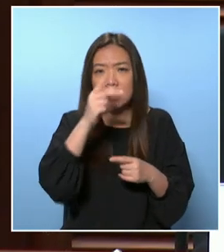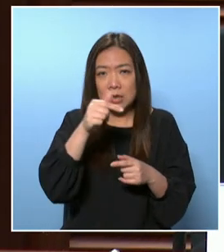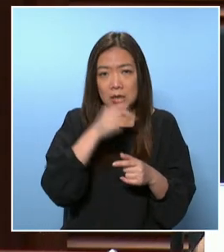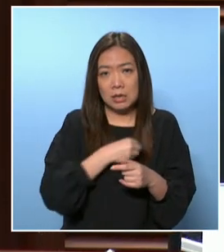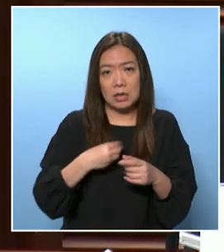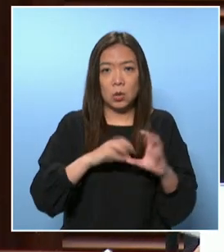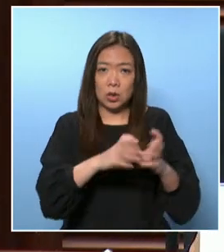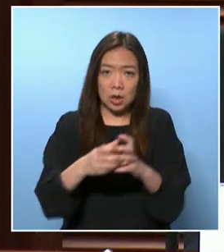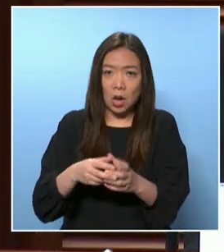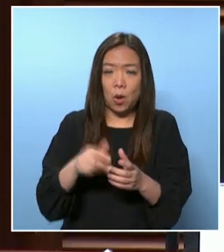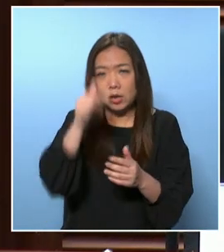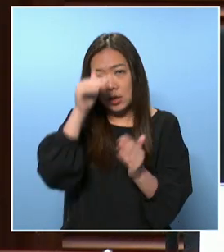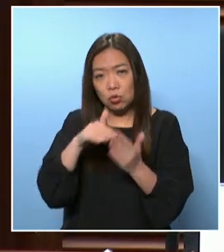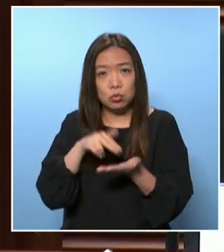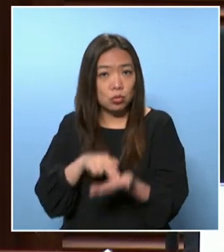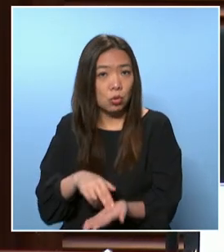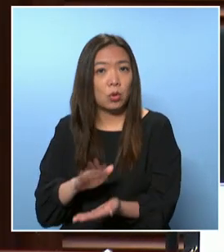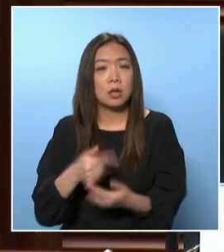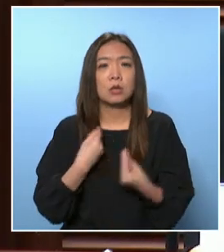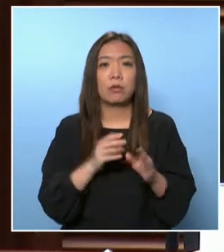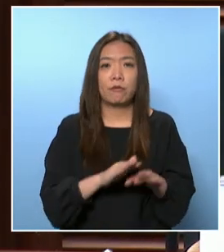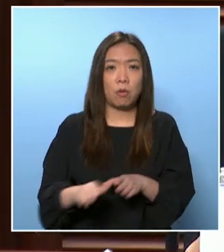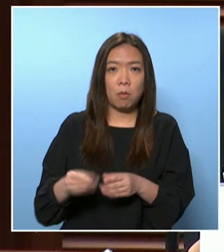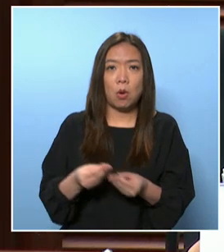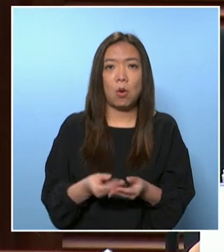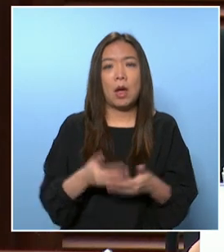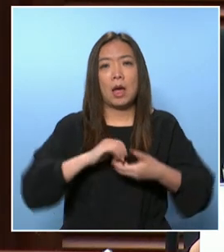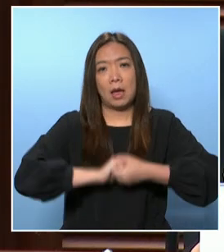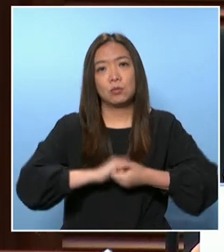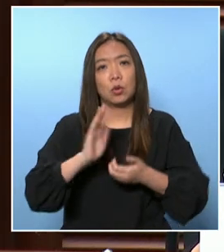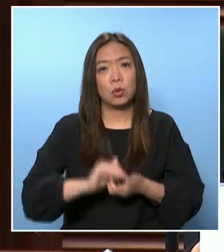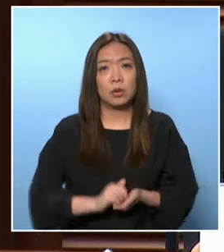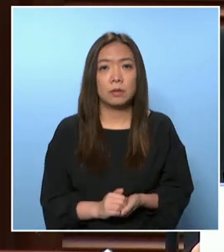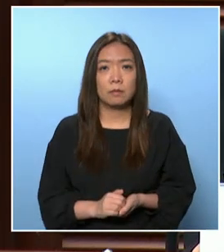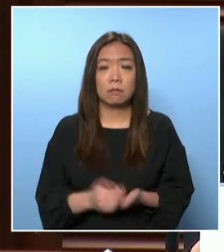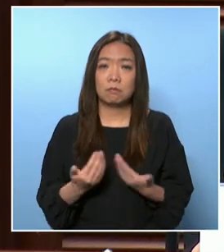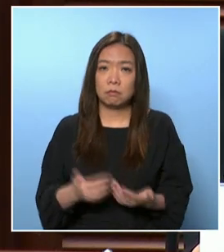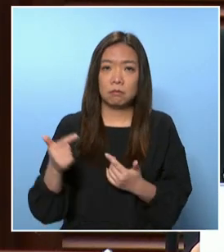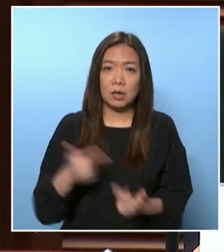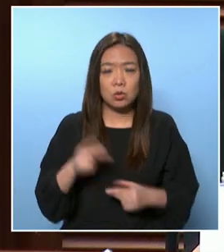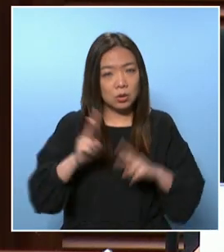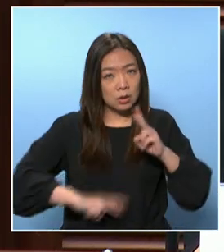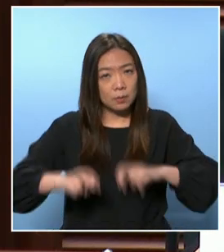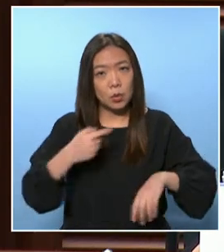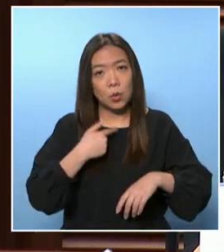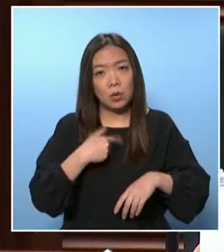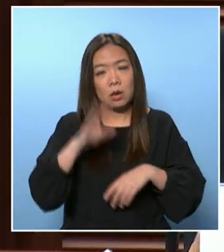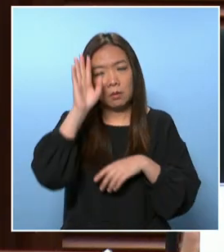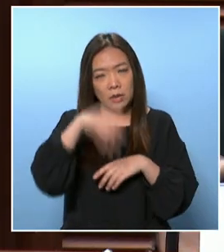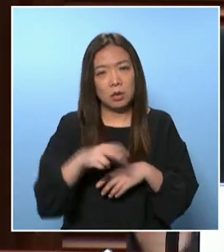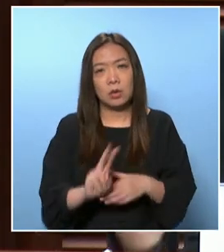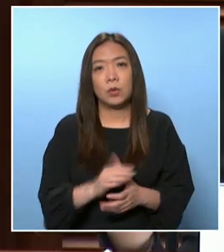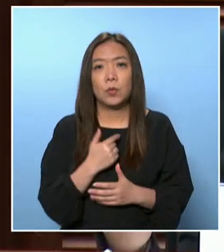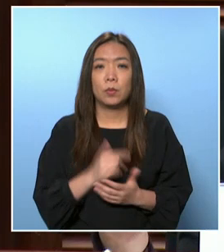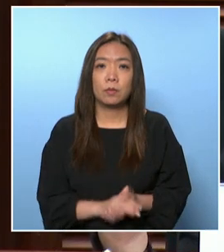looking at this to see what hospital, what services can be provided in a collaborative manner. We will certainly